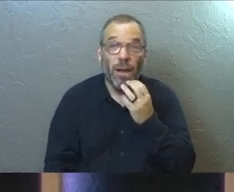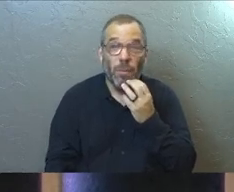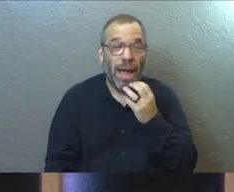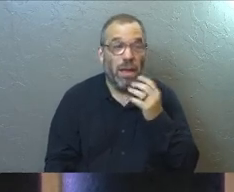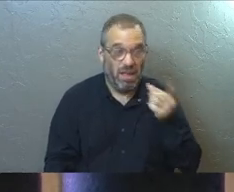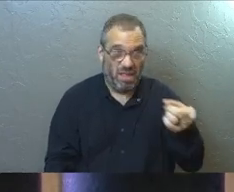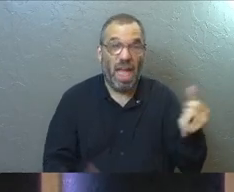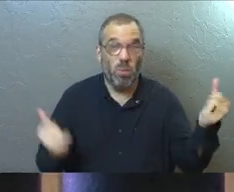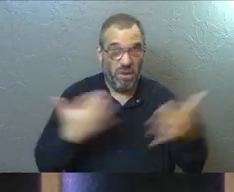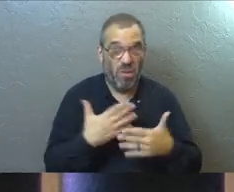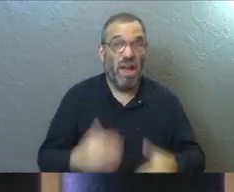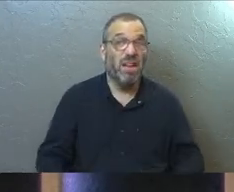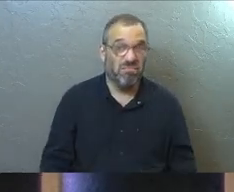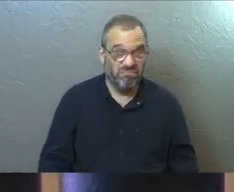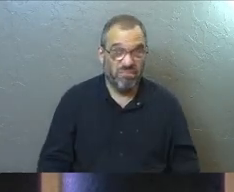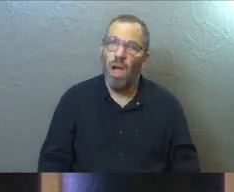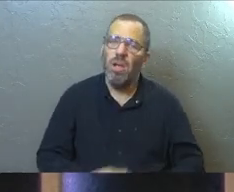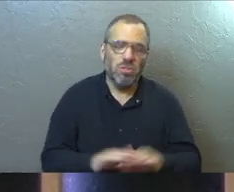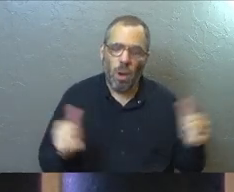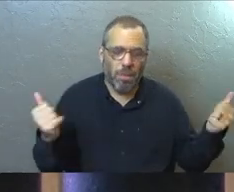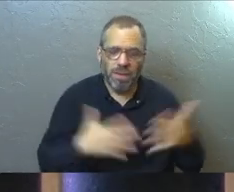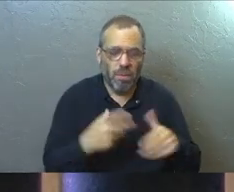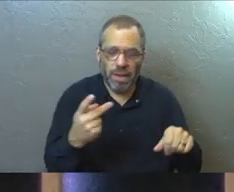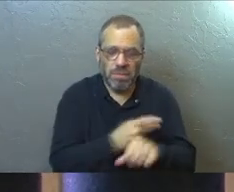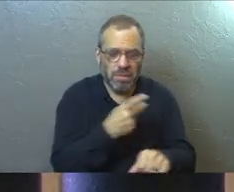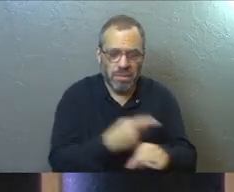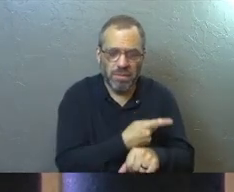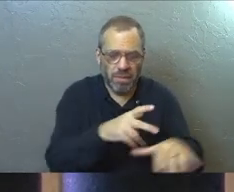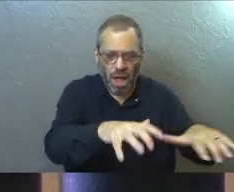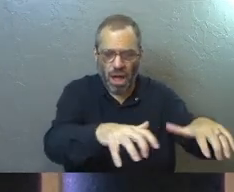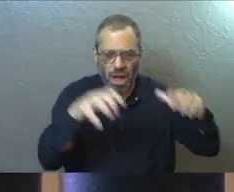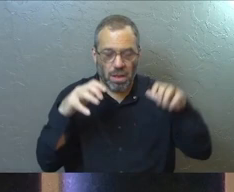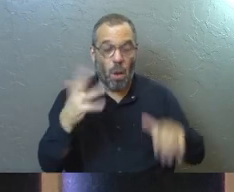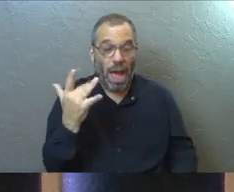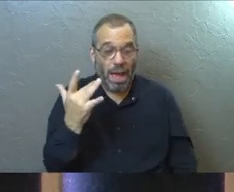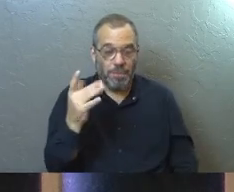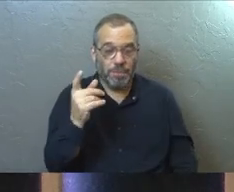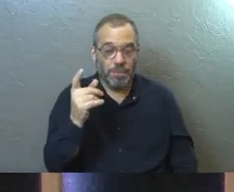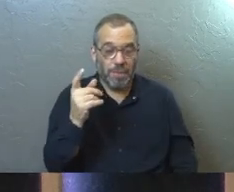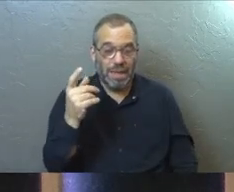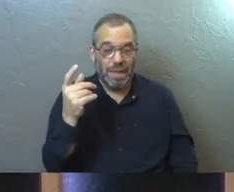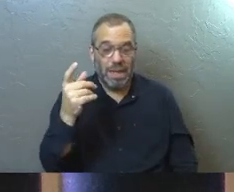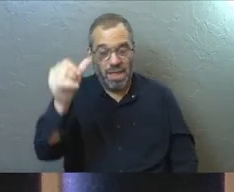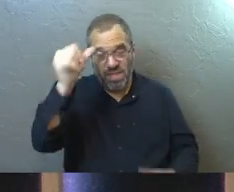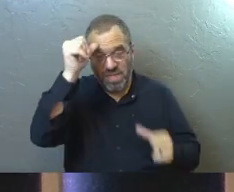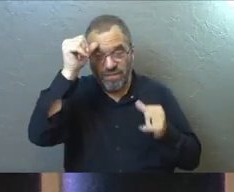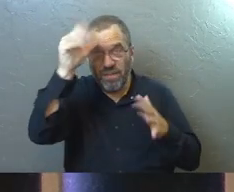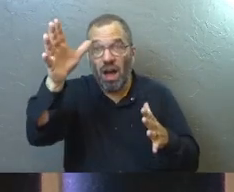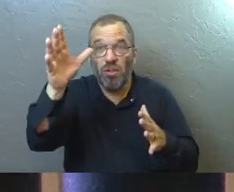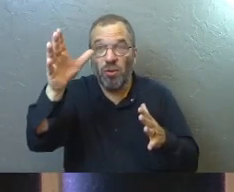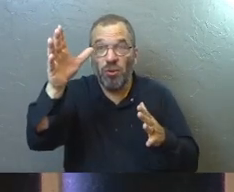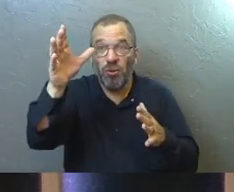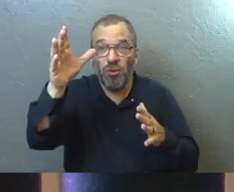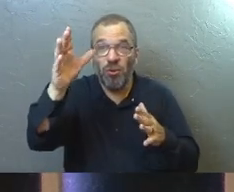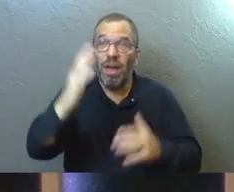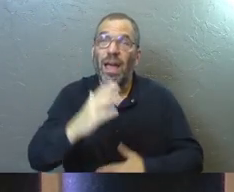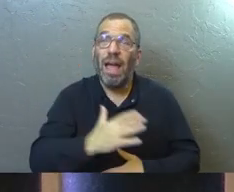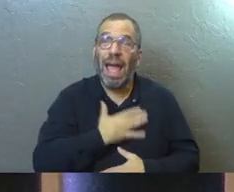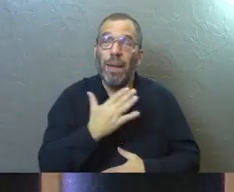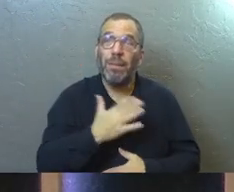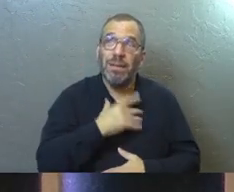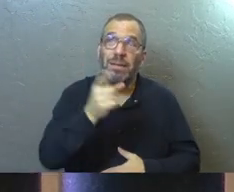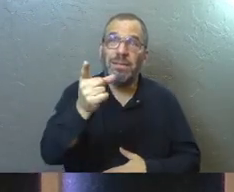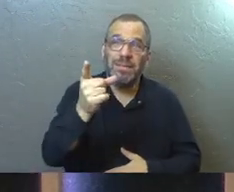Because they were afraid. So don't be afraid, little flock. Because it gives the Father